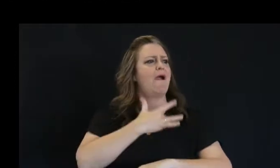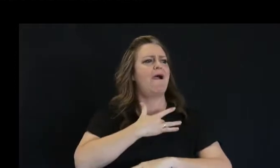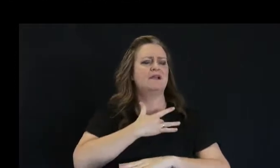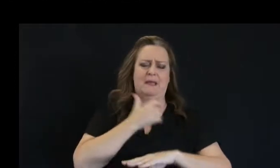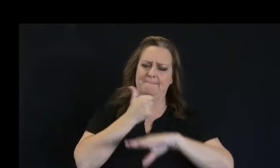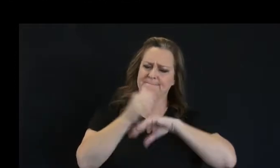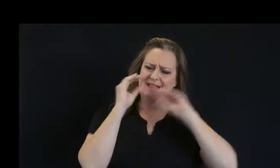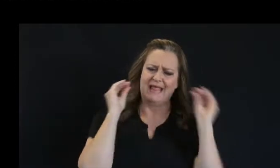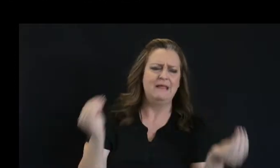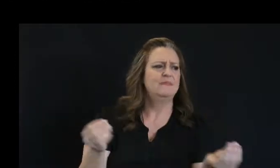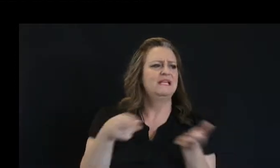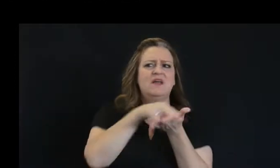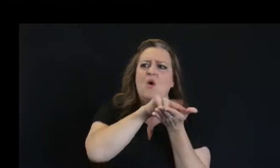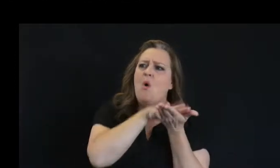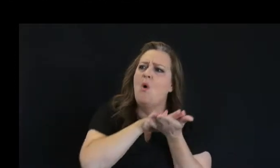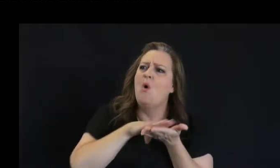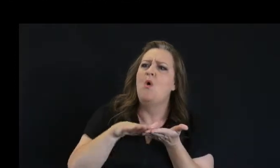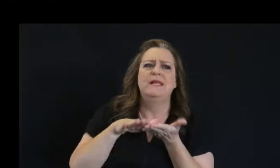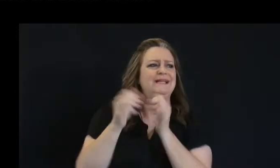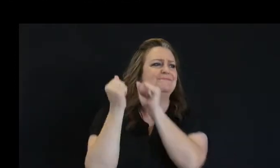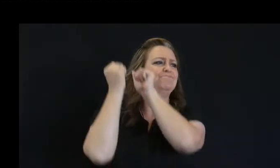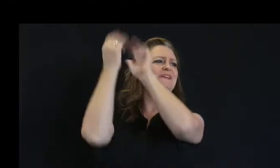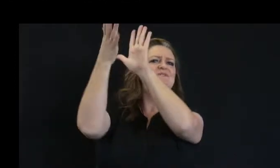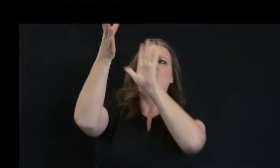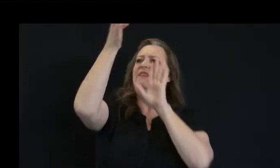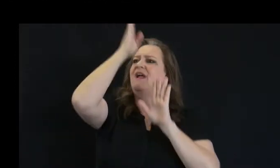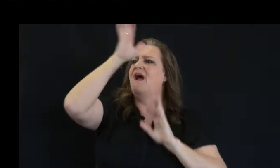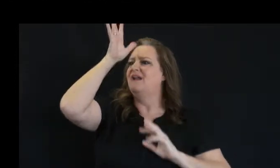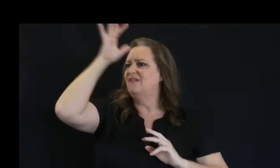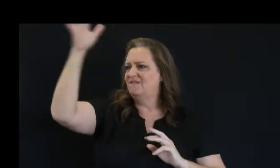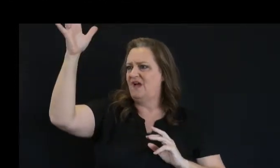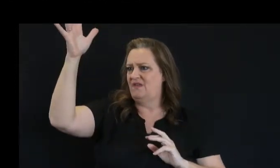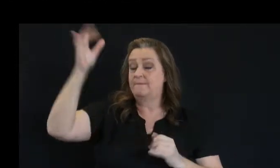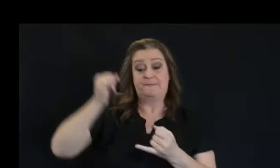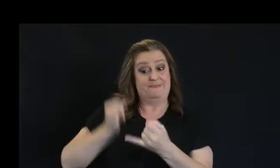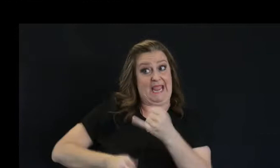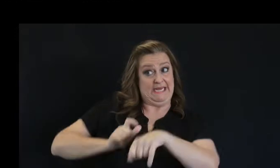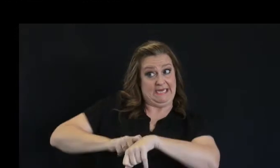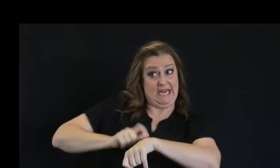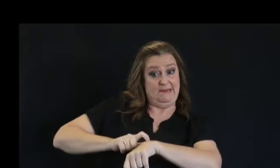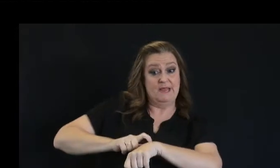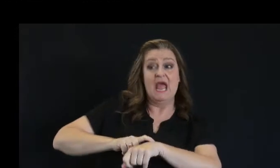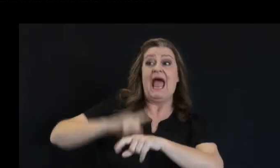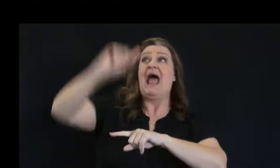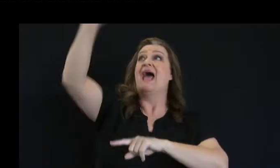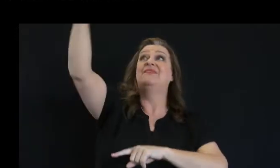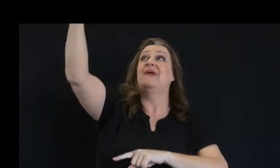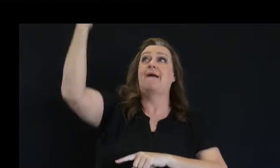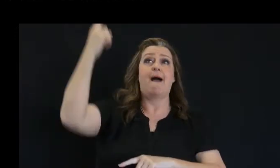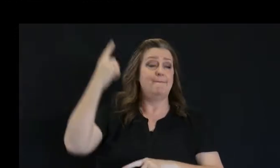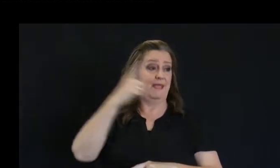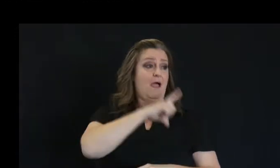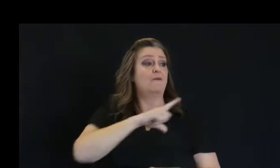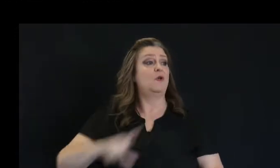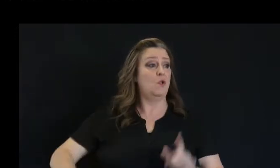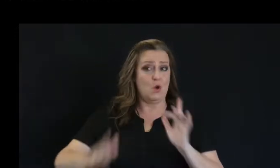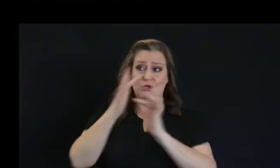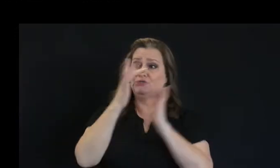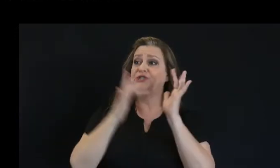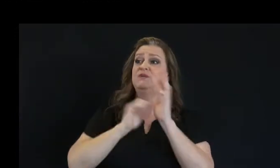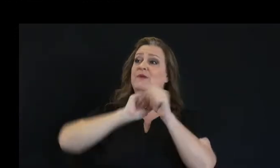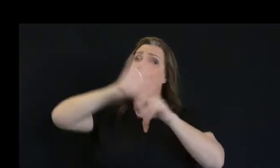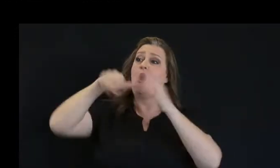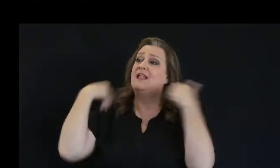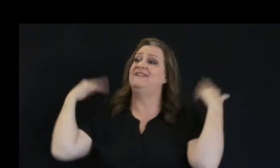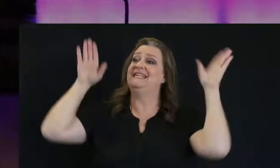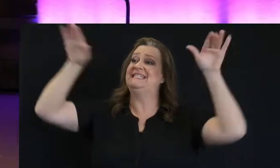blameless in holiness before our God and Father, and here's the end time stuff, at the coming of our Lord Jesus with all his saints.